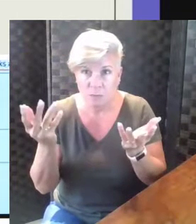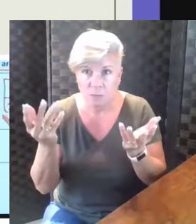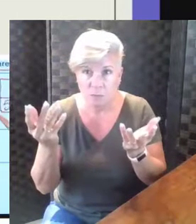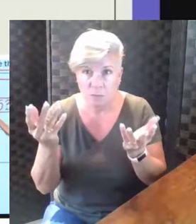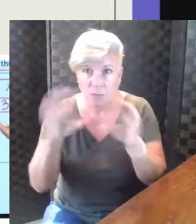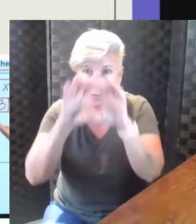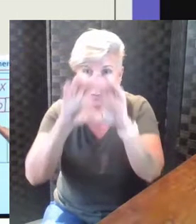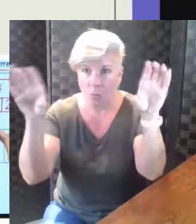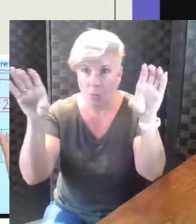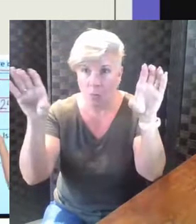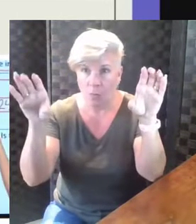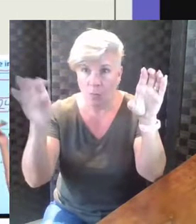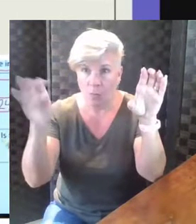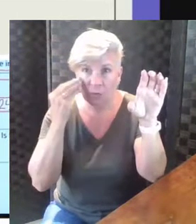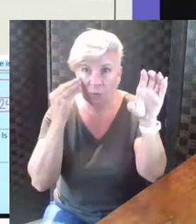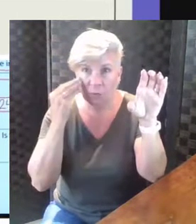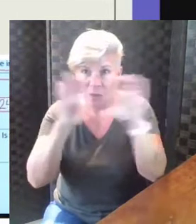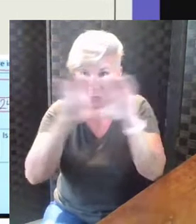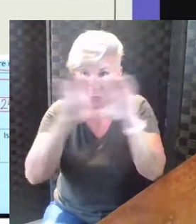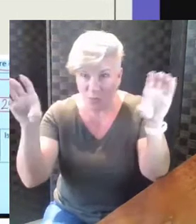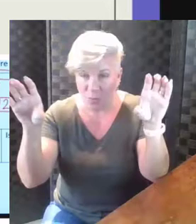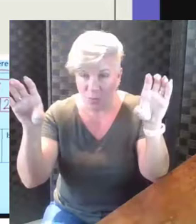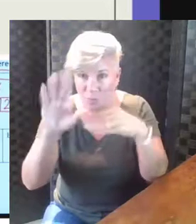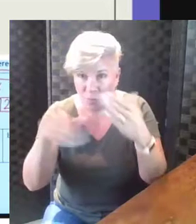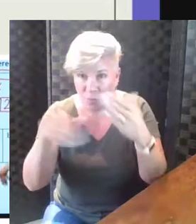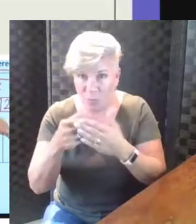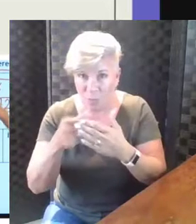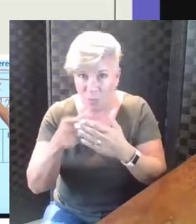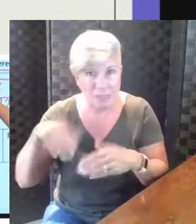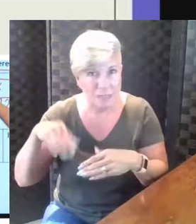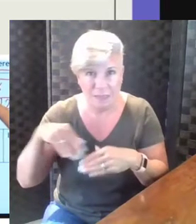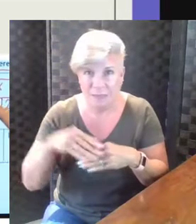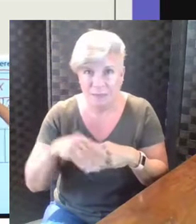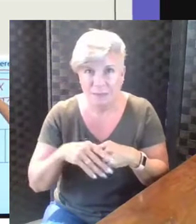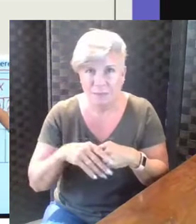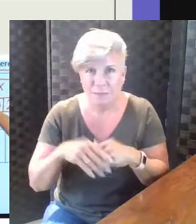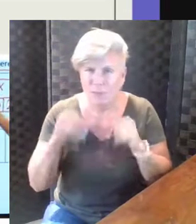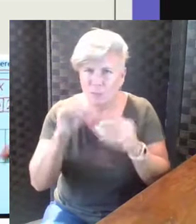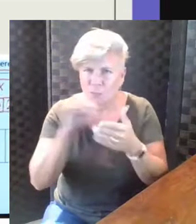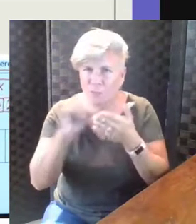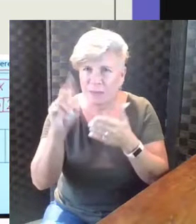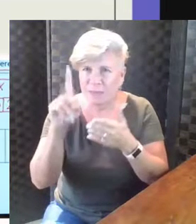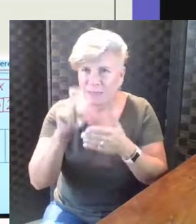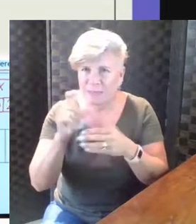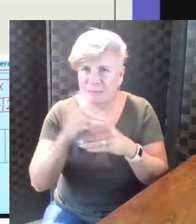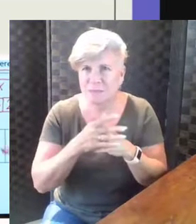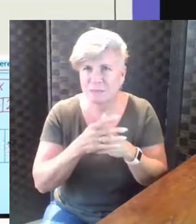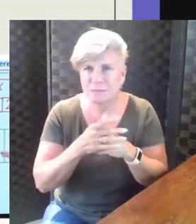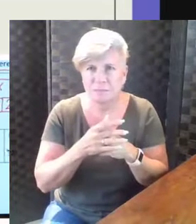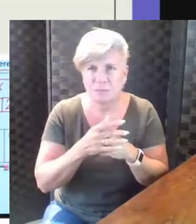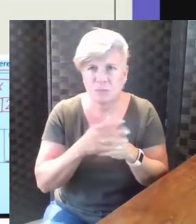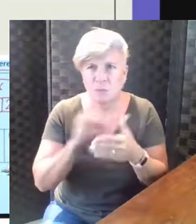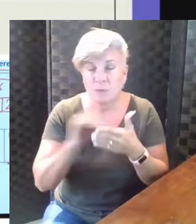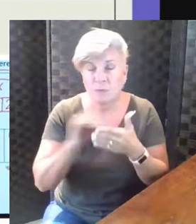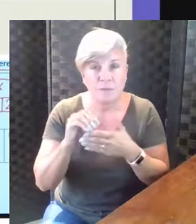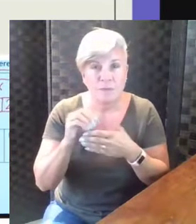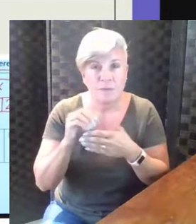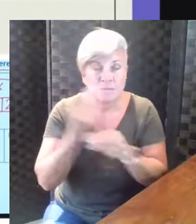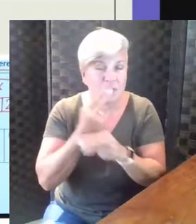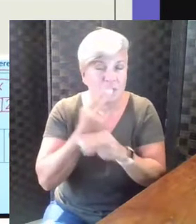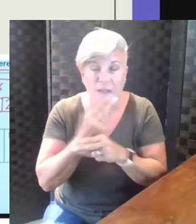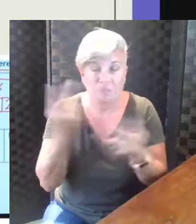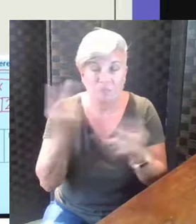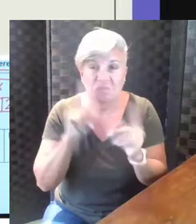we can get the whole. Do we know our whole yet? No, so I'm just going to put X there. We're going to find out what